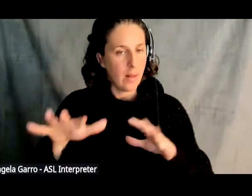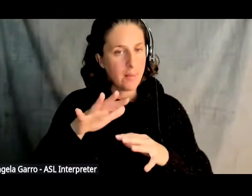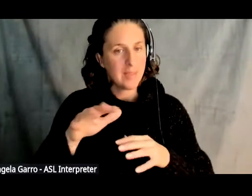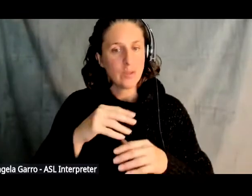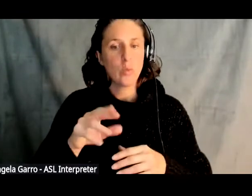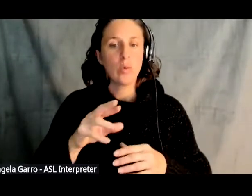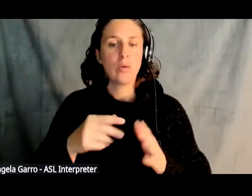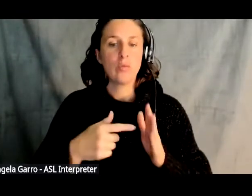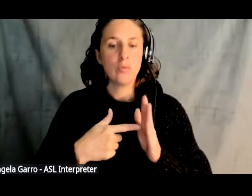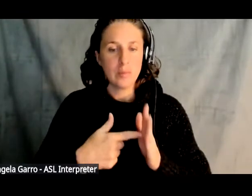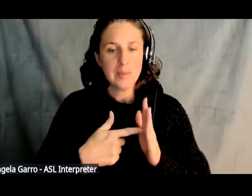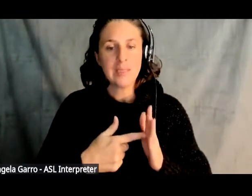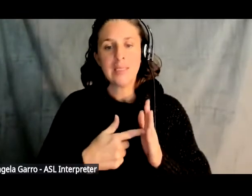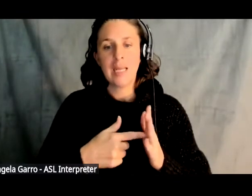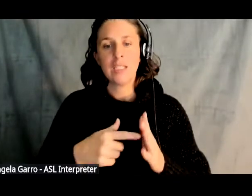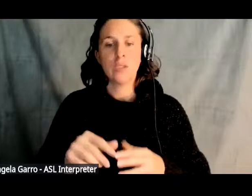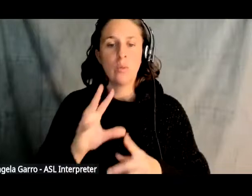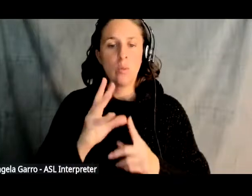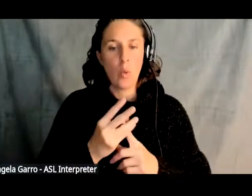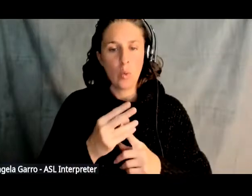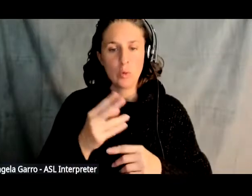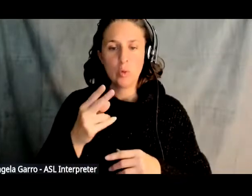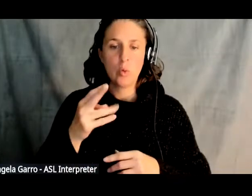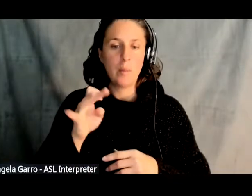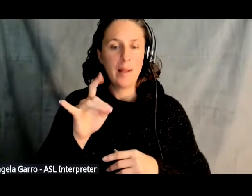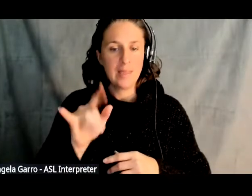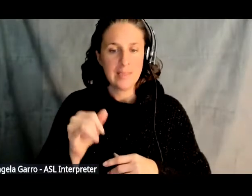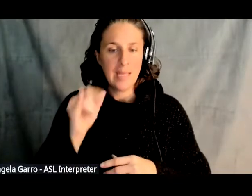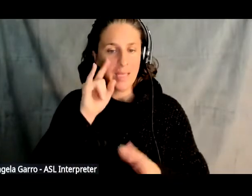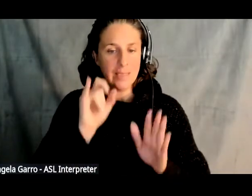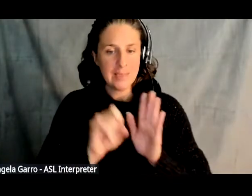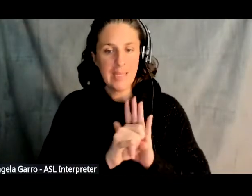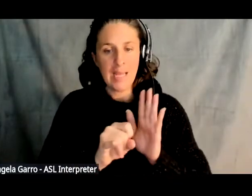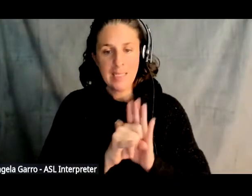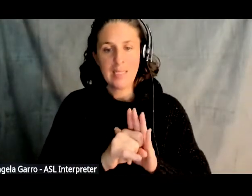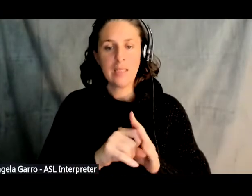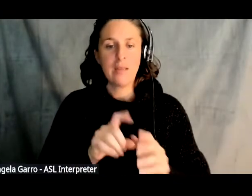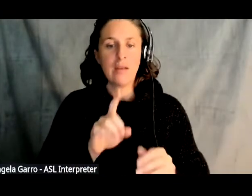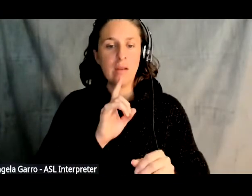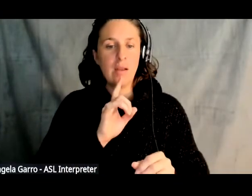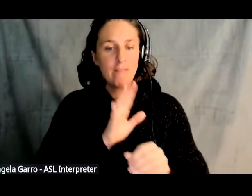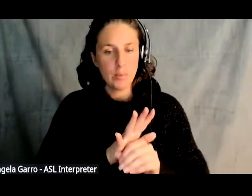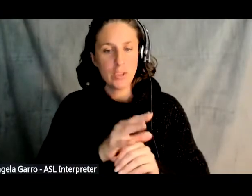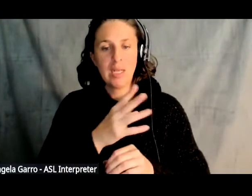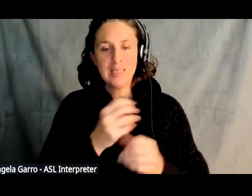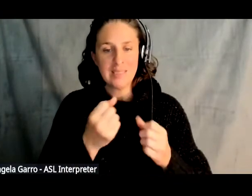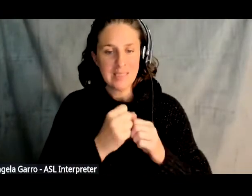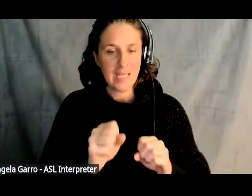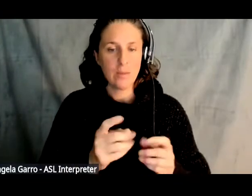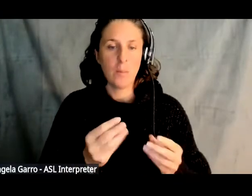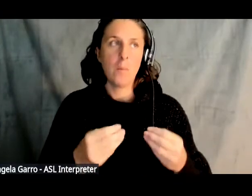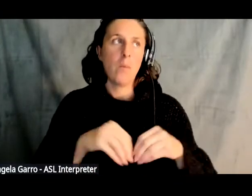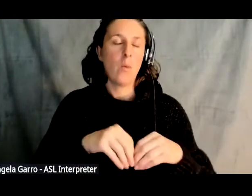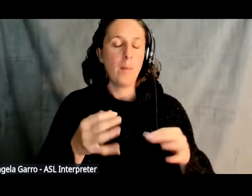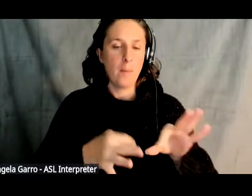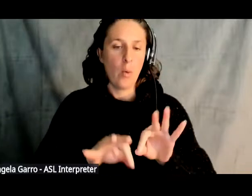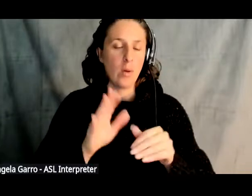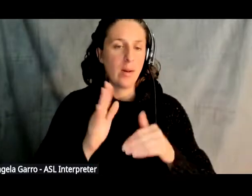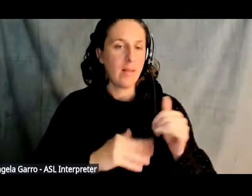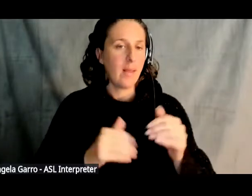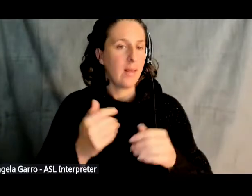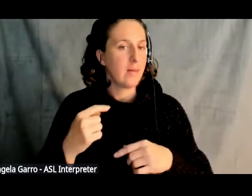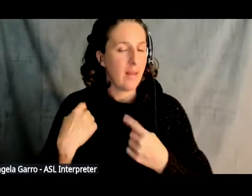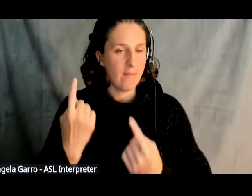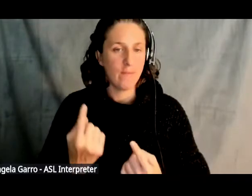cultural humility, identity affirmation, and safety are more than important than ever. Many of our newcomers and